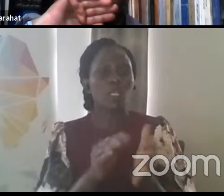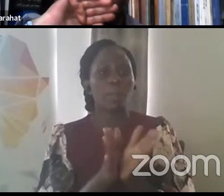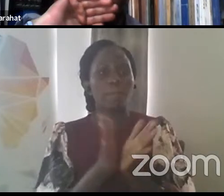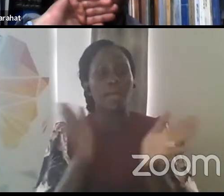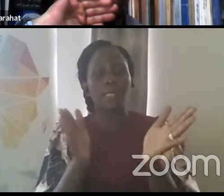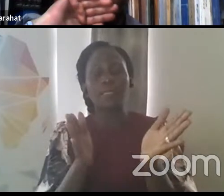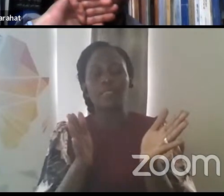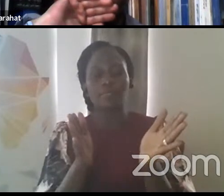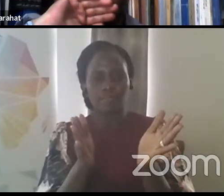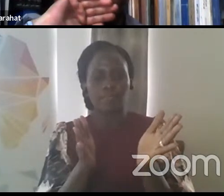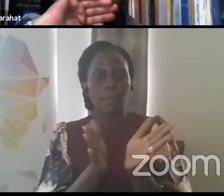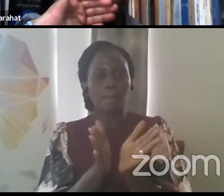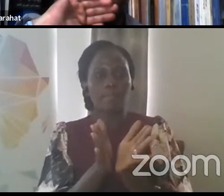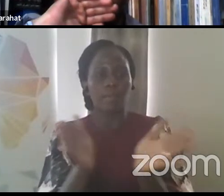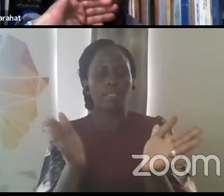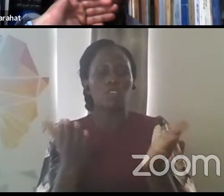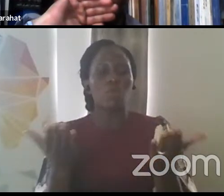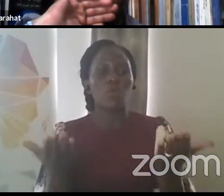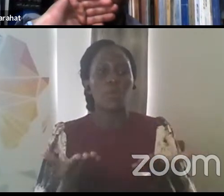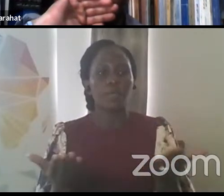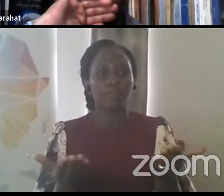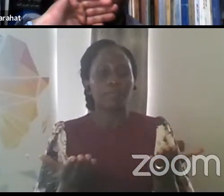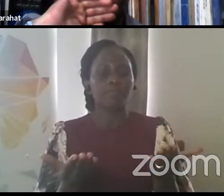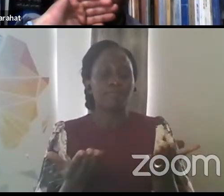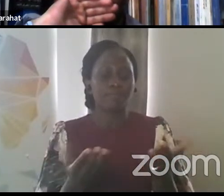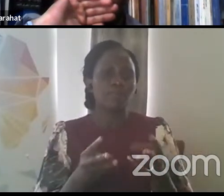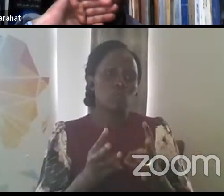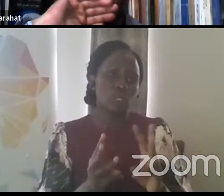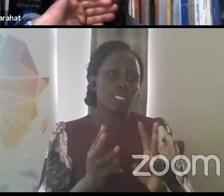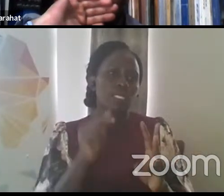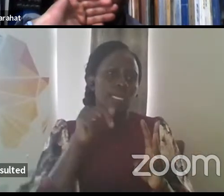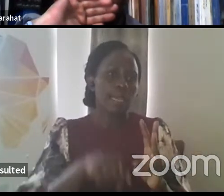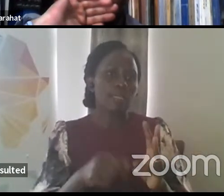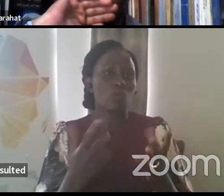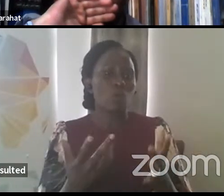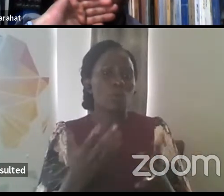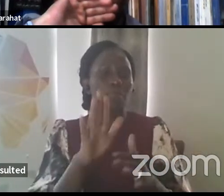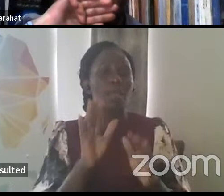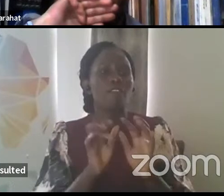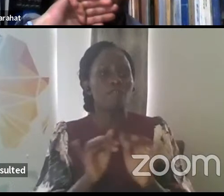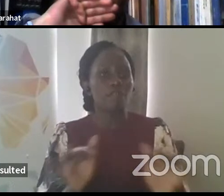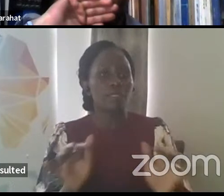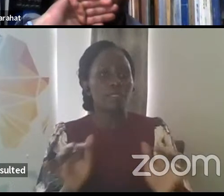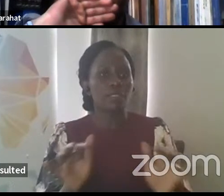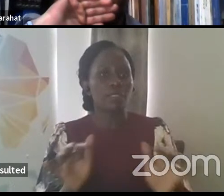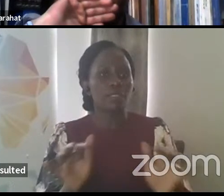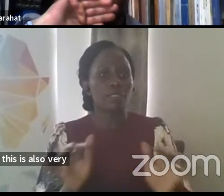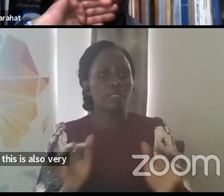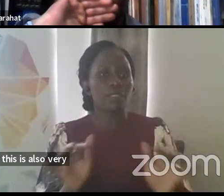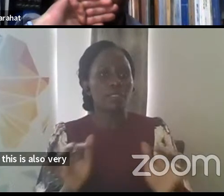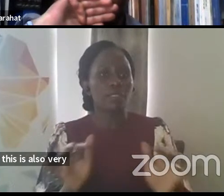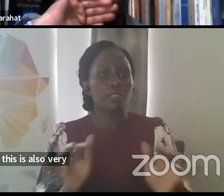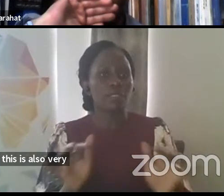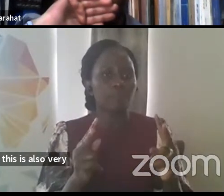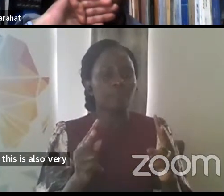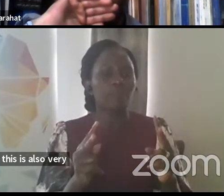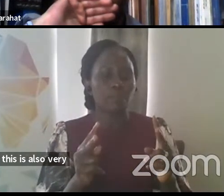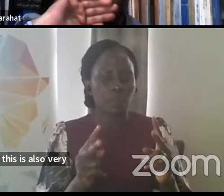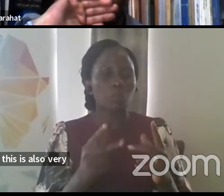officials being in a way attacked or insulted. So this is also very broad. And then